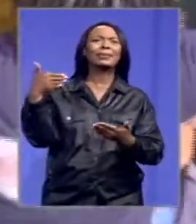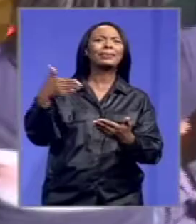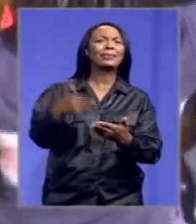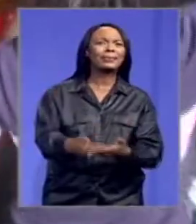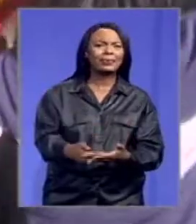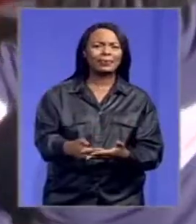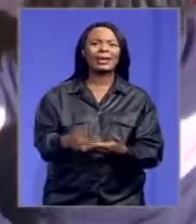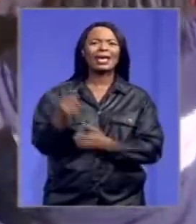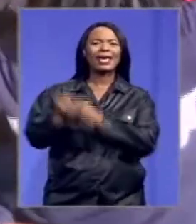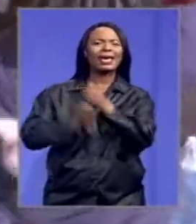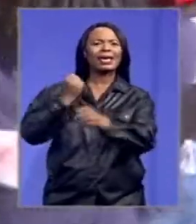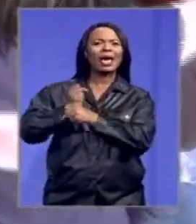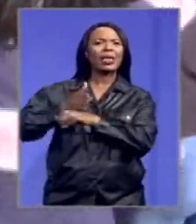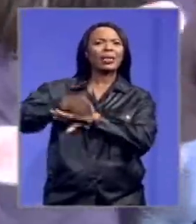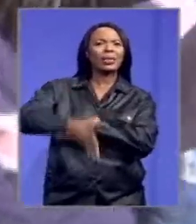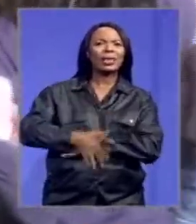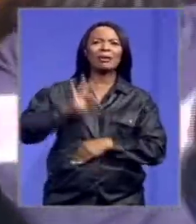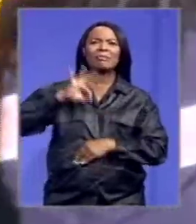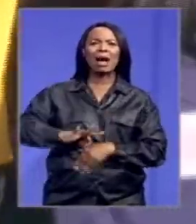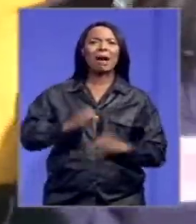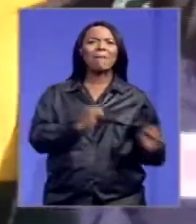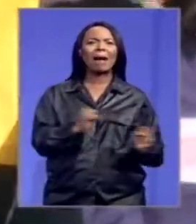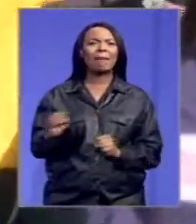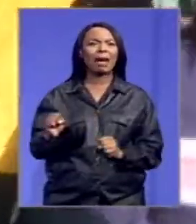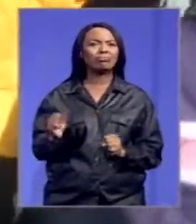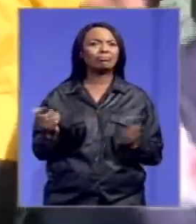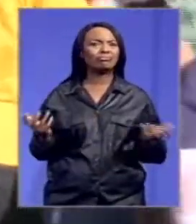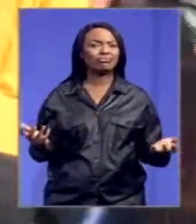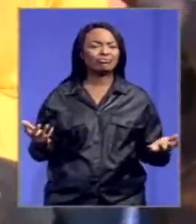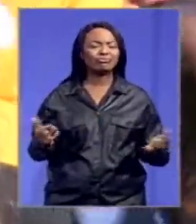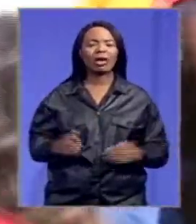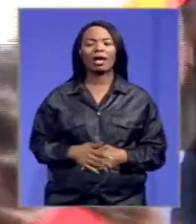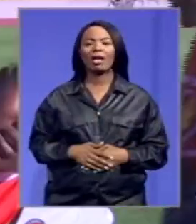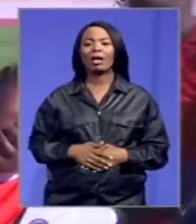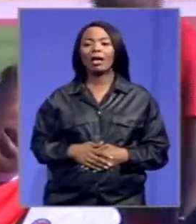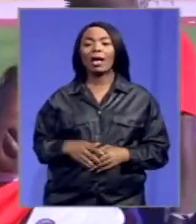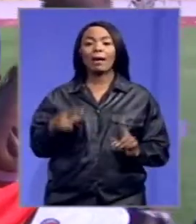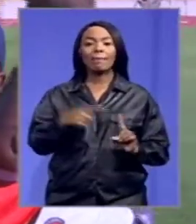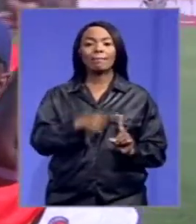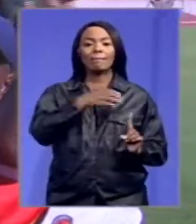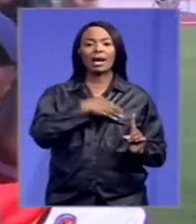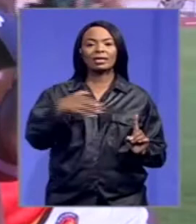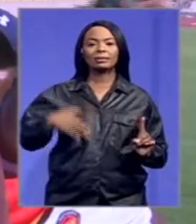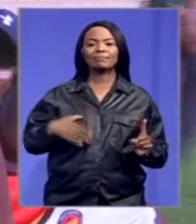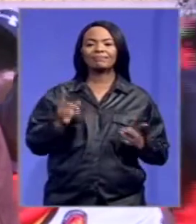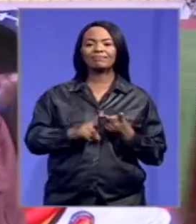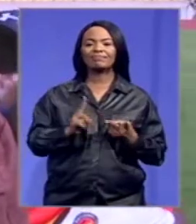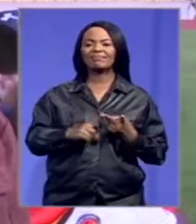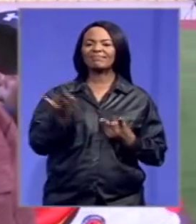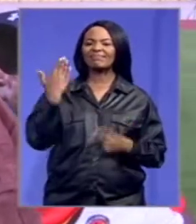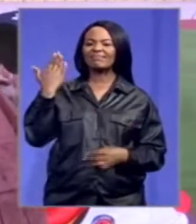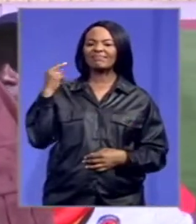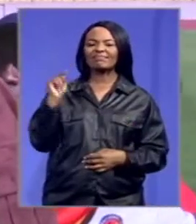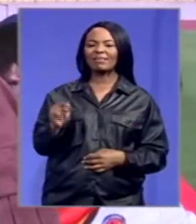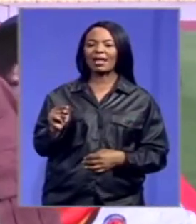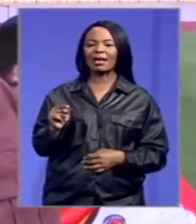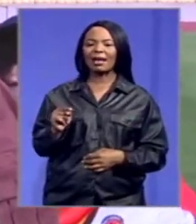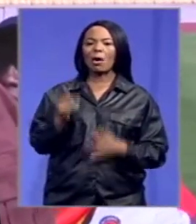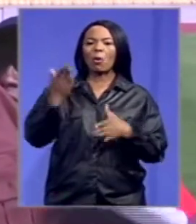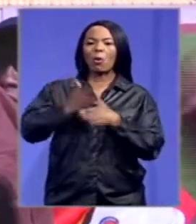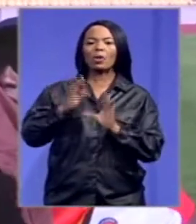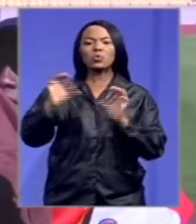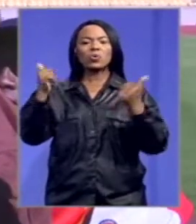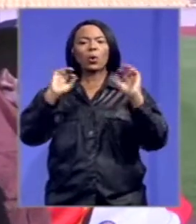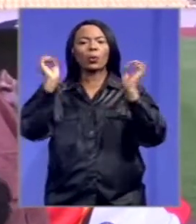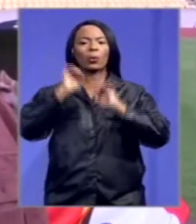ka dilemolemo. The present and the past presidents are not looking at us as workers, and we are the